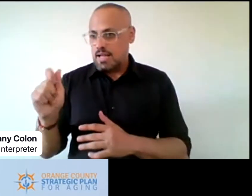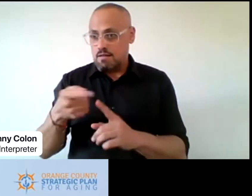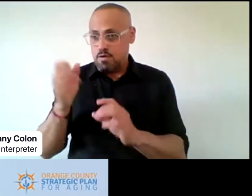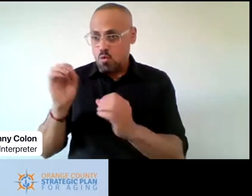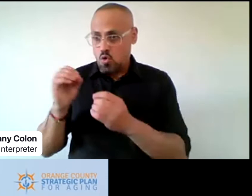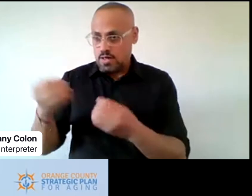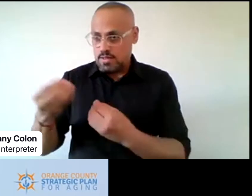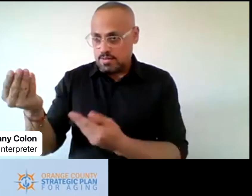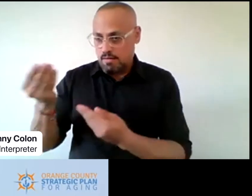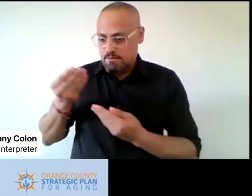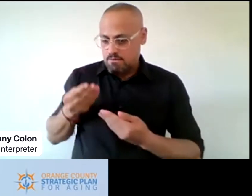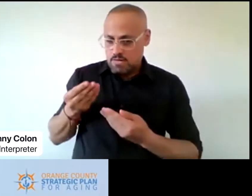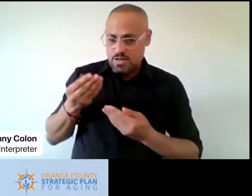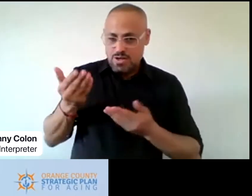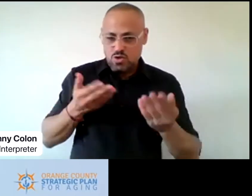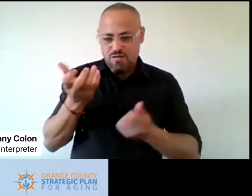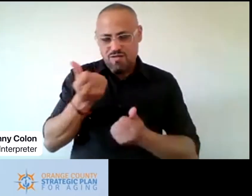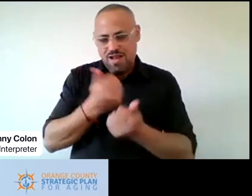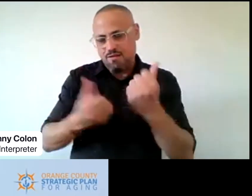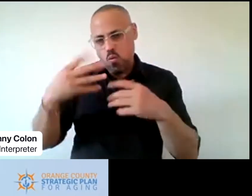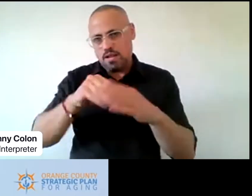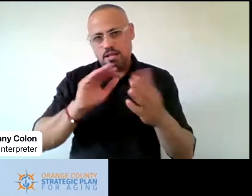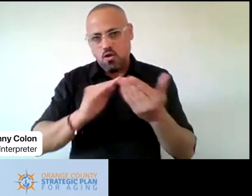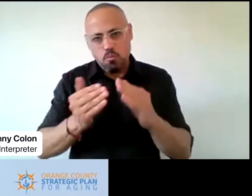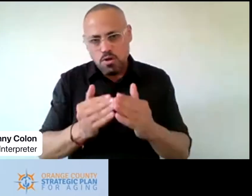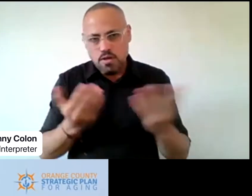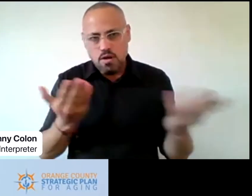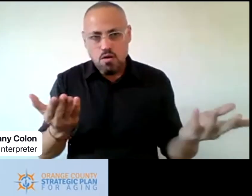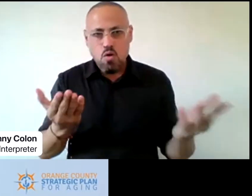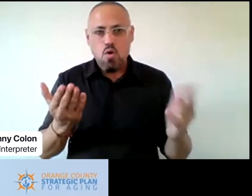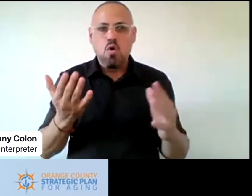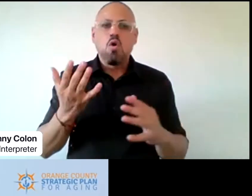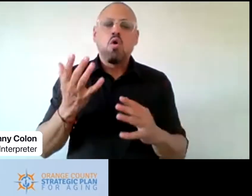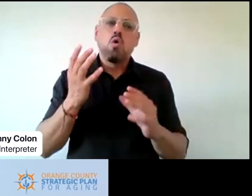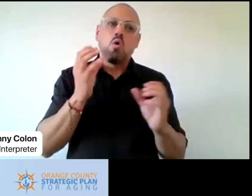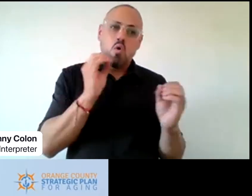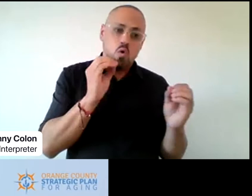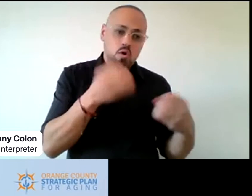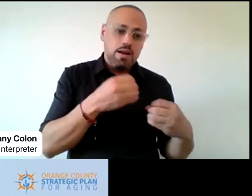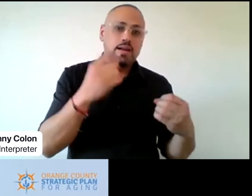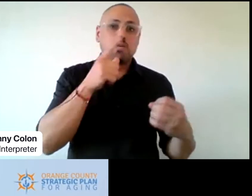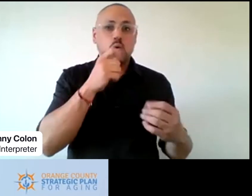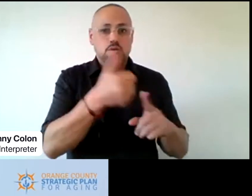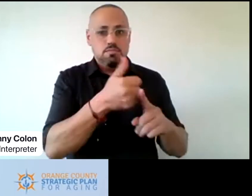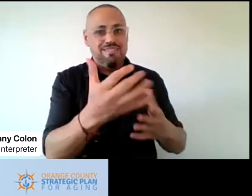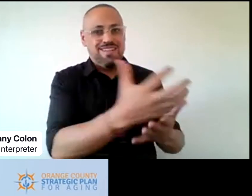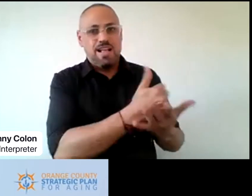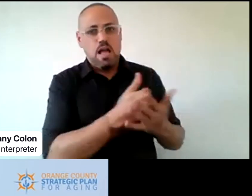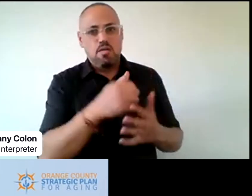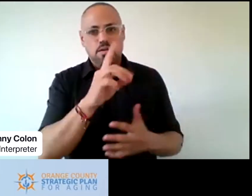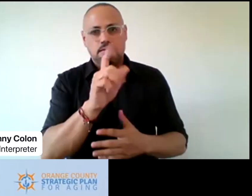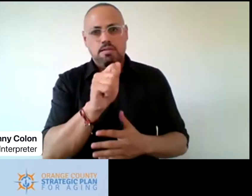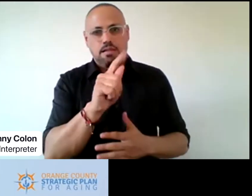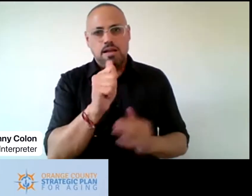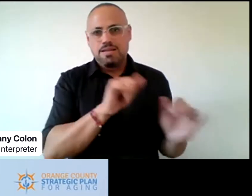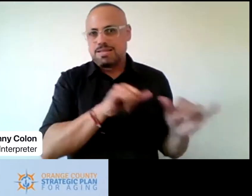that serve everybody in the community, or at least organizations that gather data in the same way so